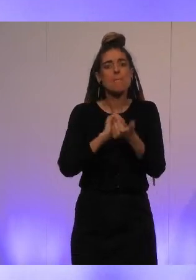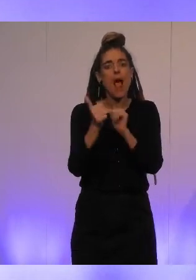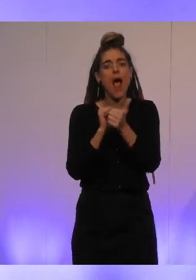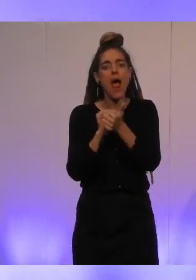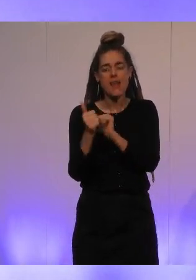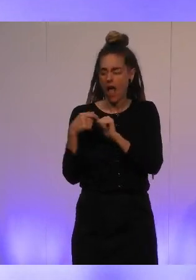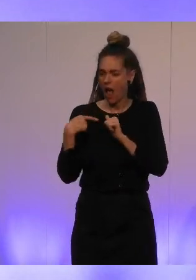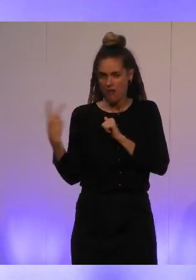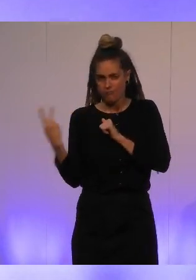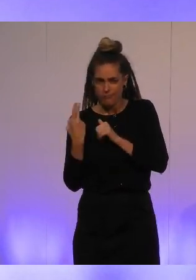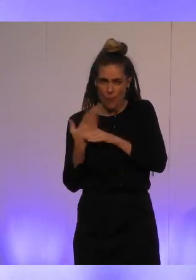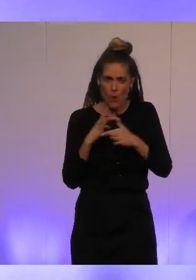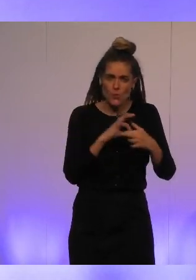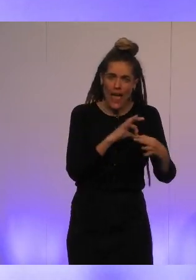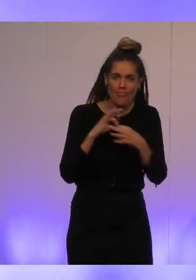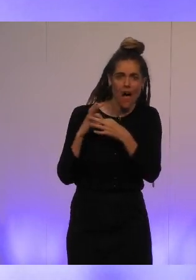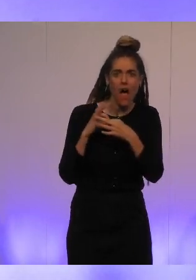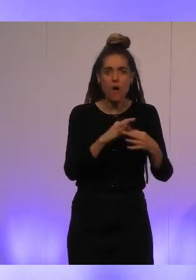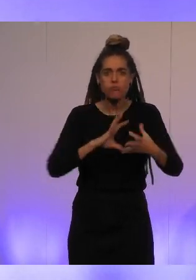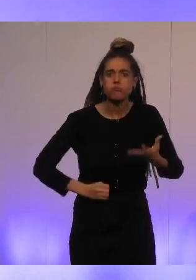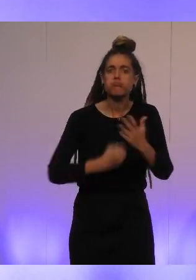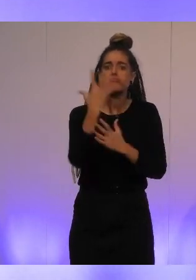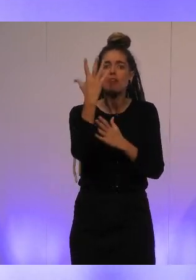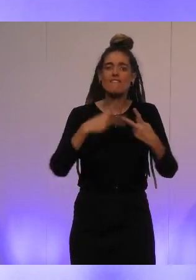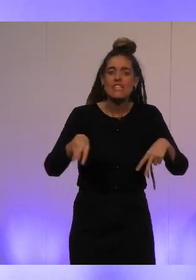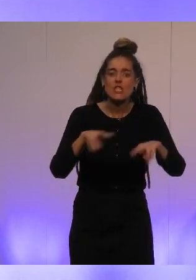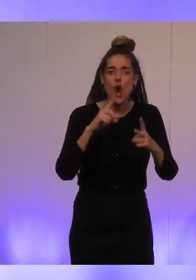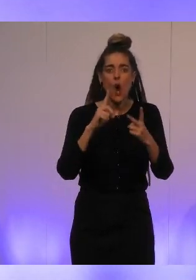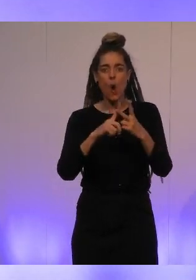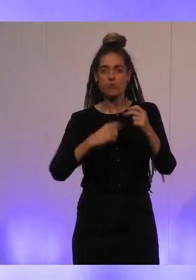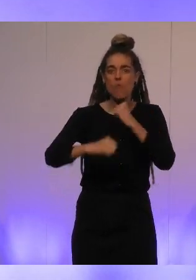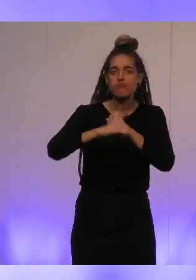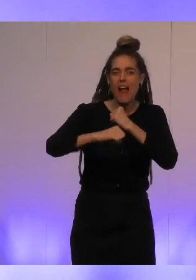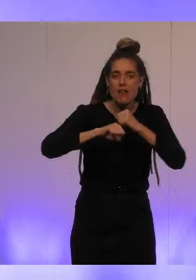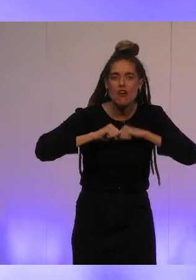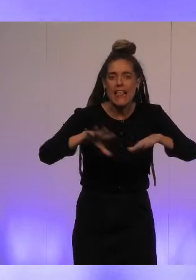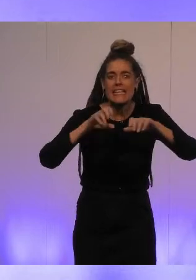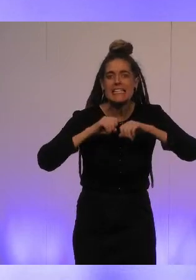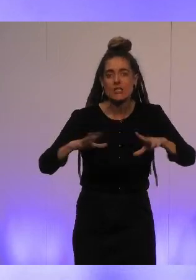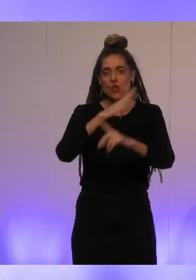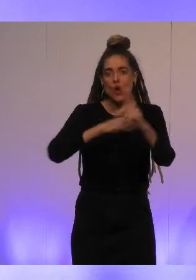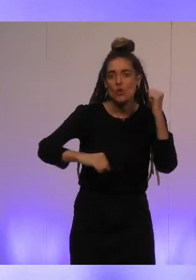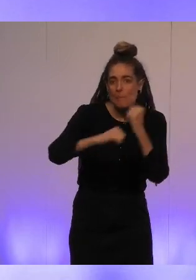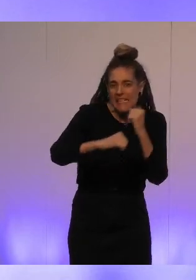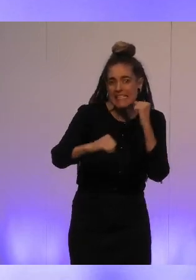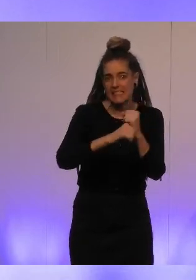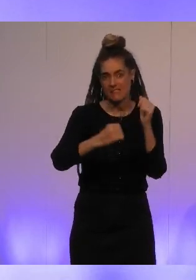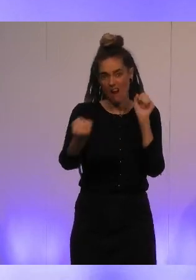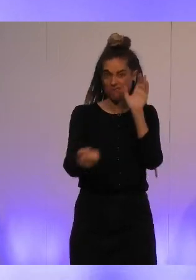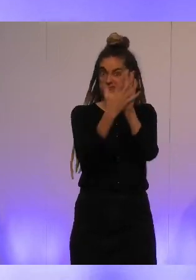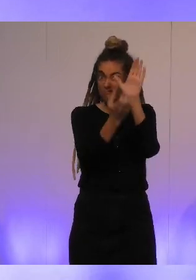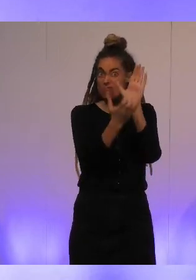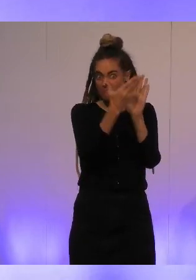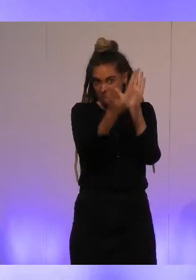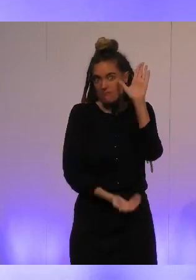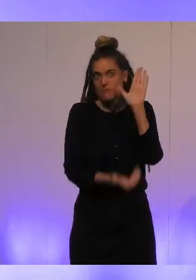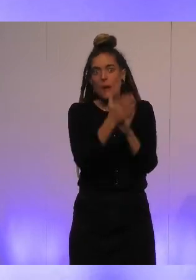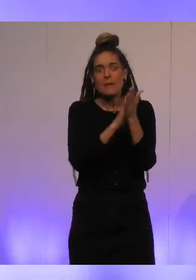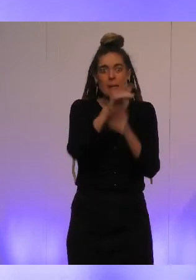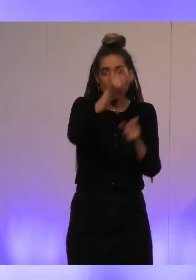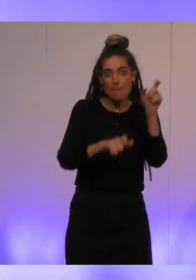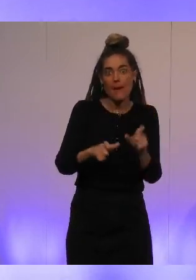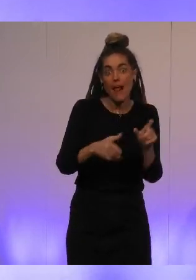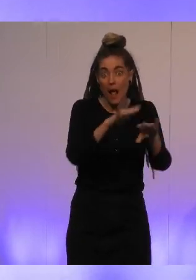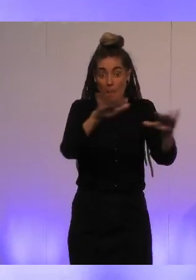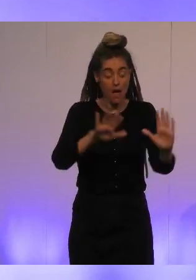developing videos, press releases and social media posts to point people in the right direction for the most appropriate treatment